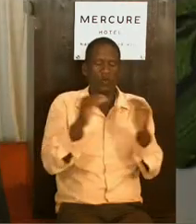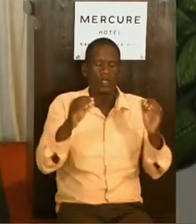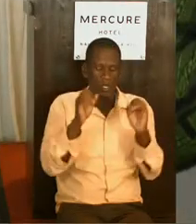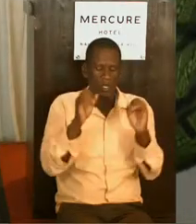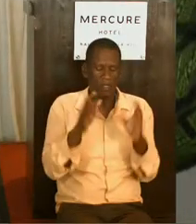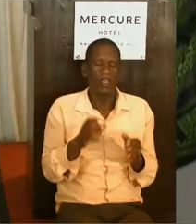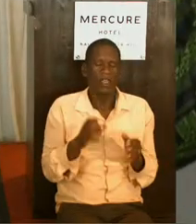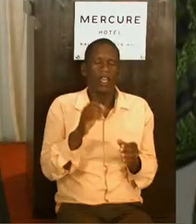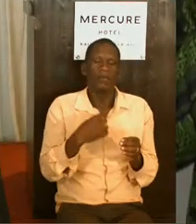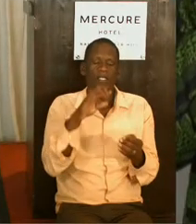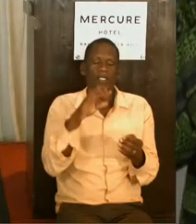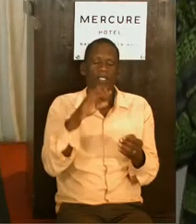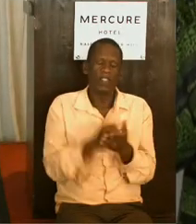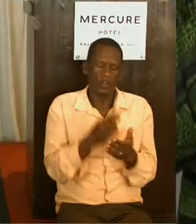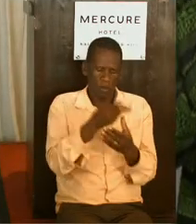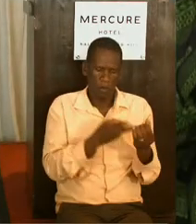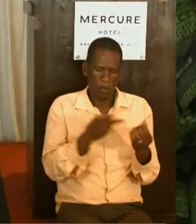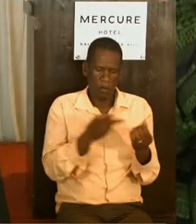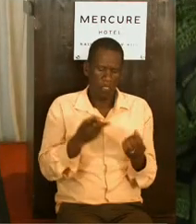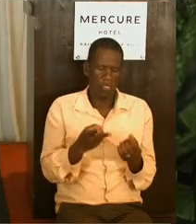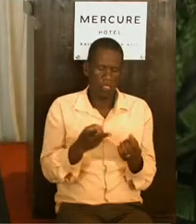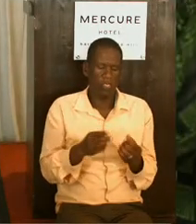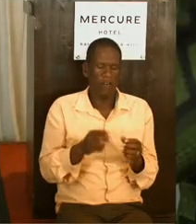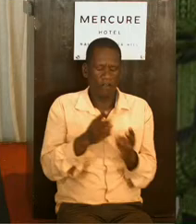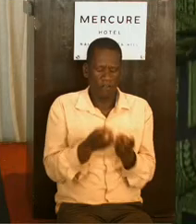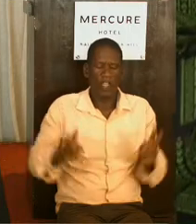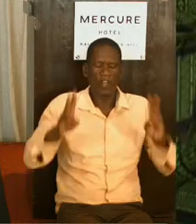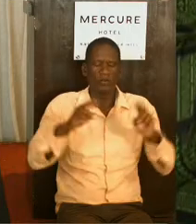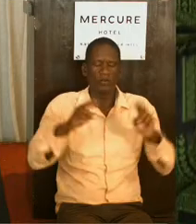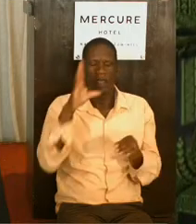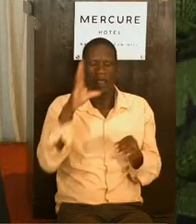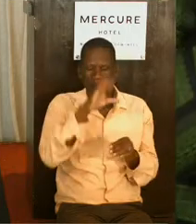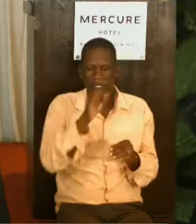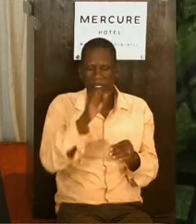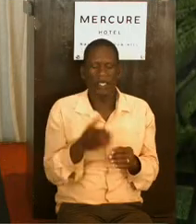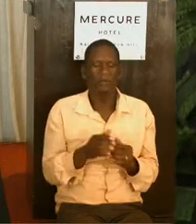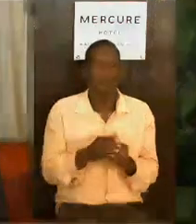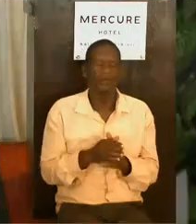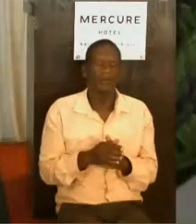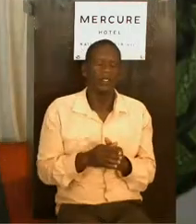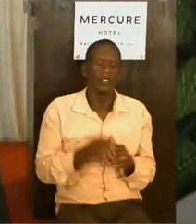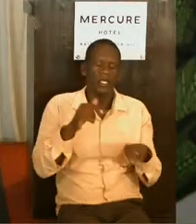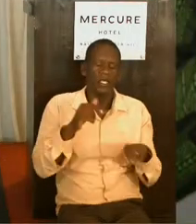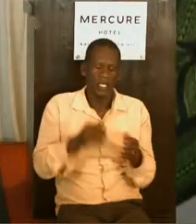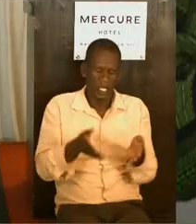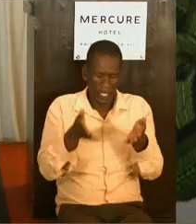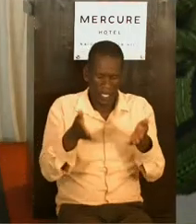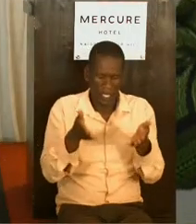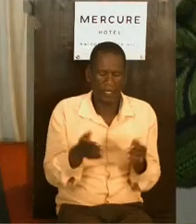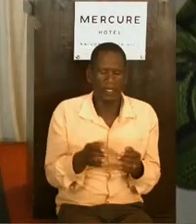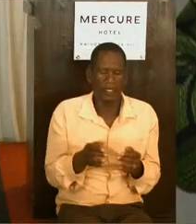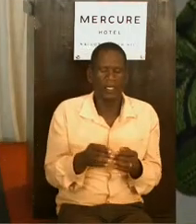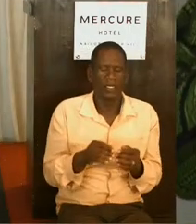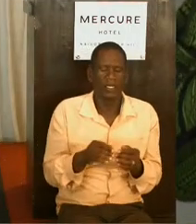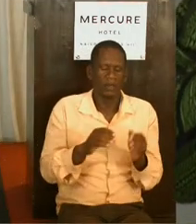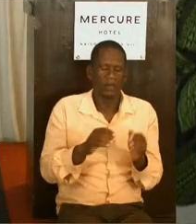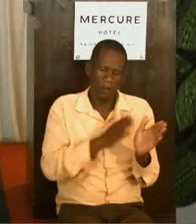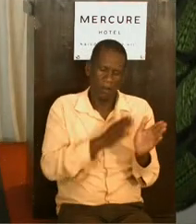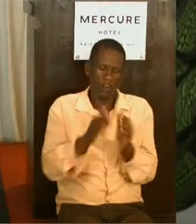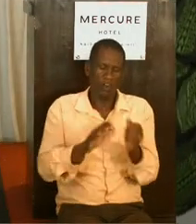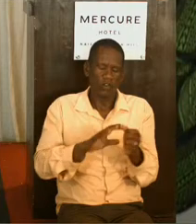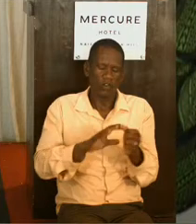think we are saying that because those two critical values are actually missing among others in the current uh design